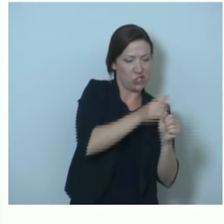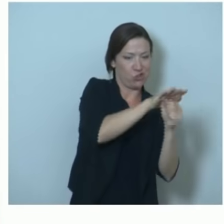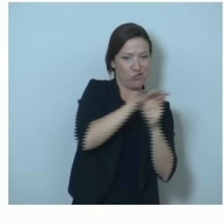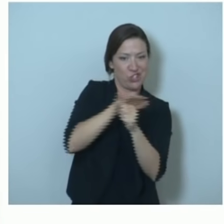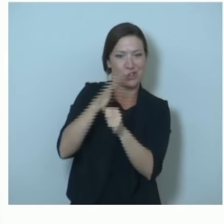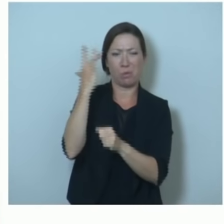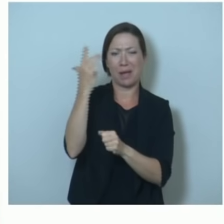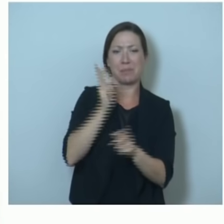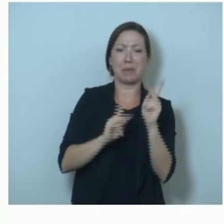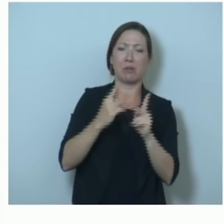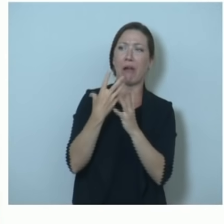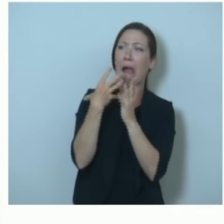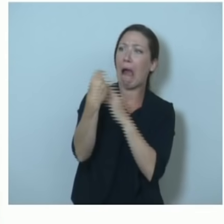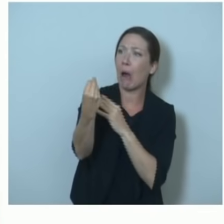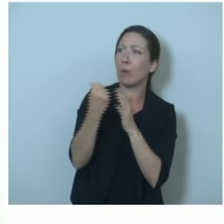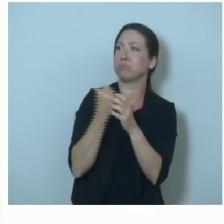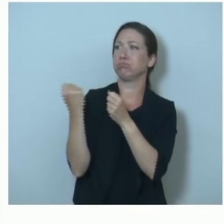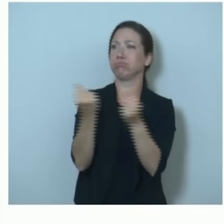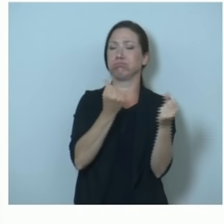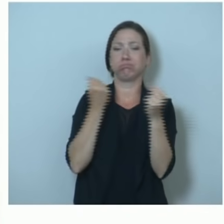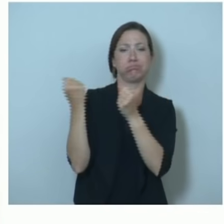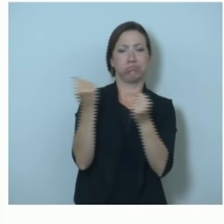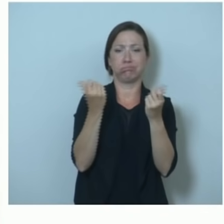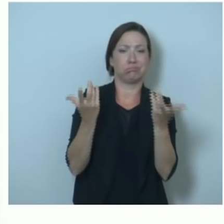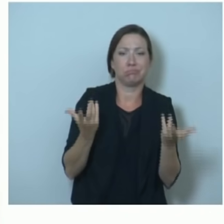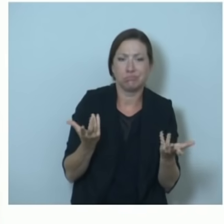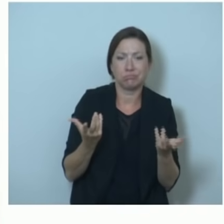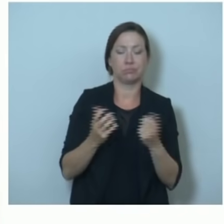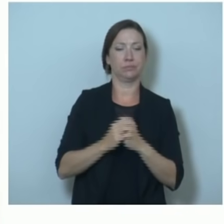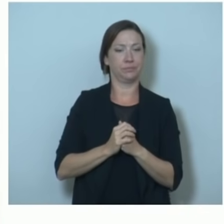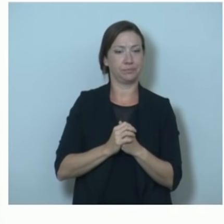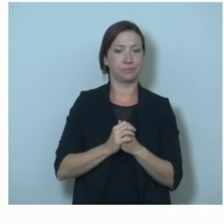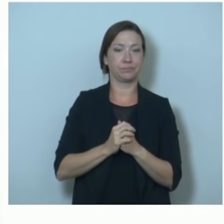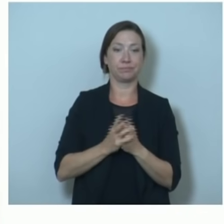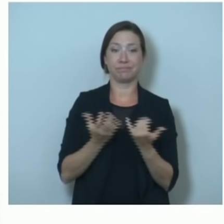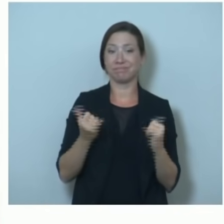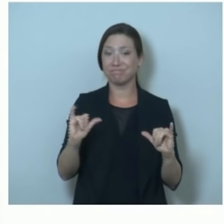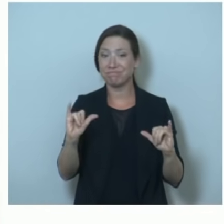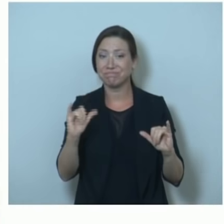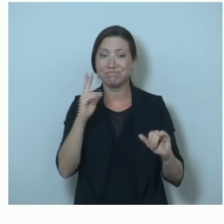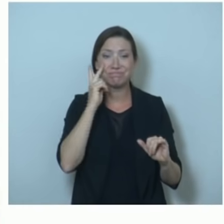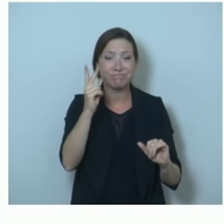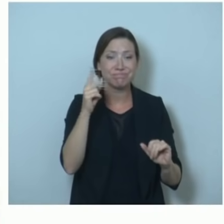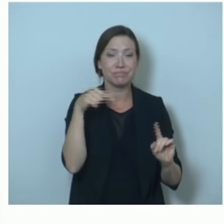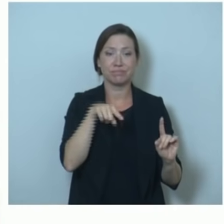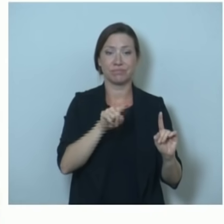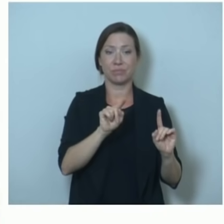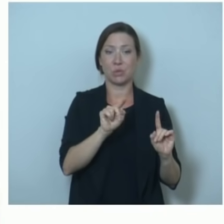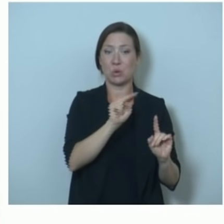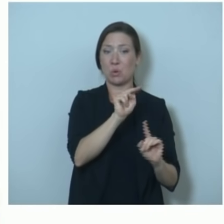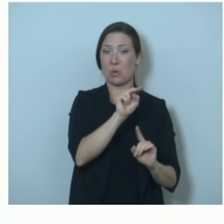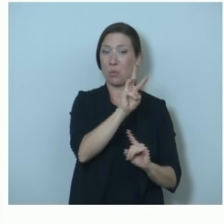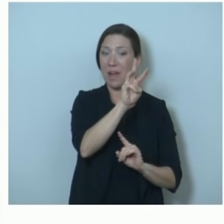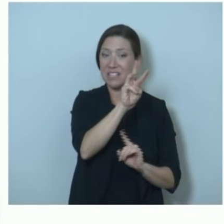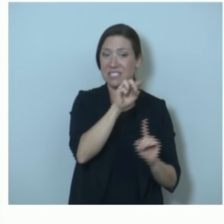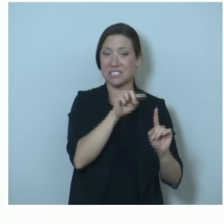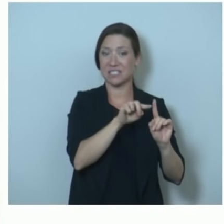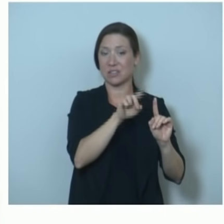place. They cross county lines. And you can see still quite high in the Northwest at 1.31,